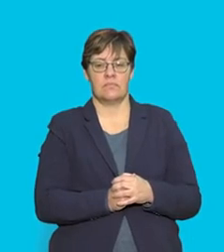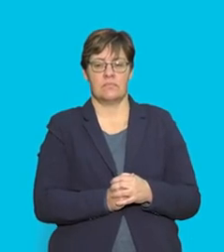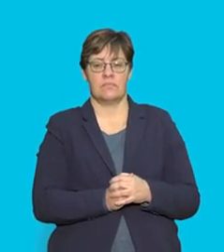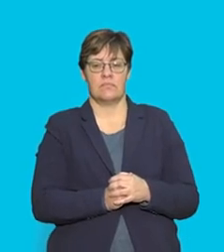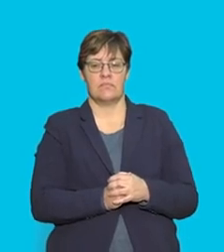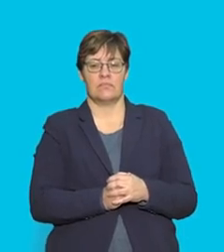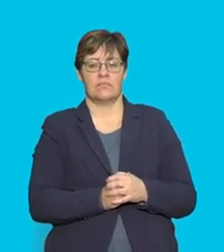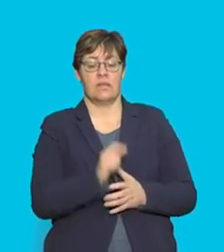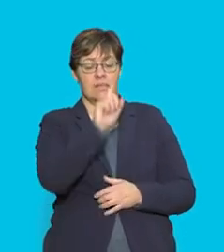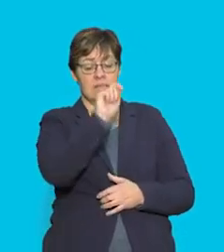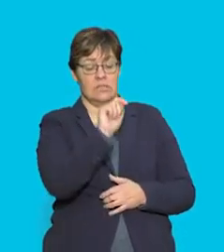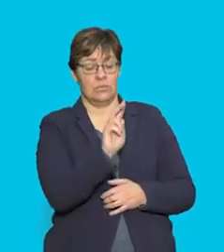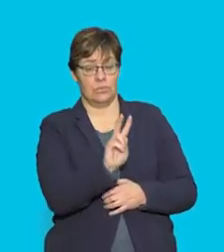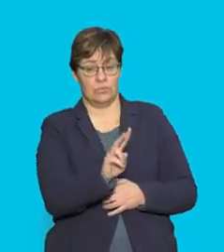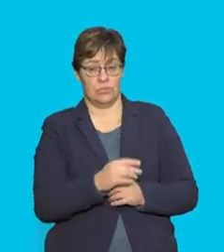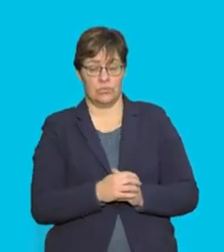T2